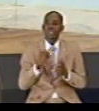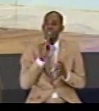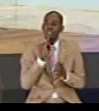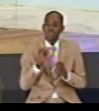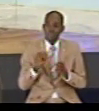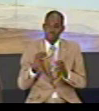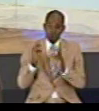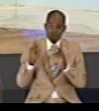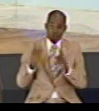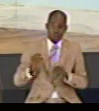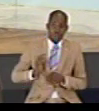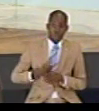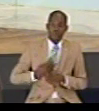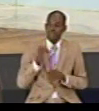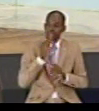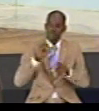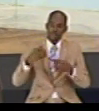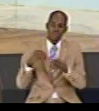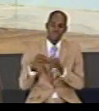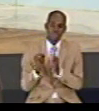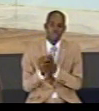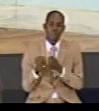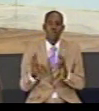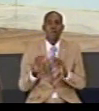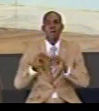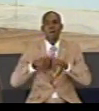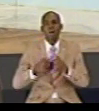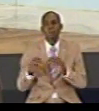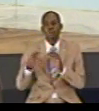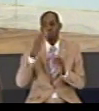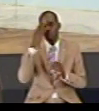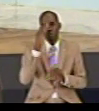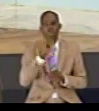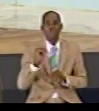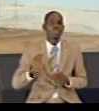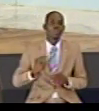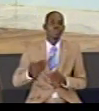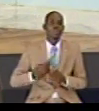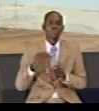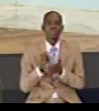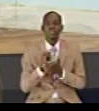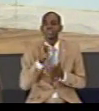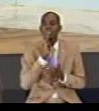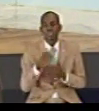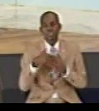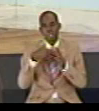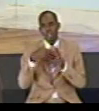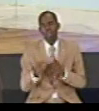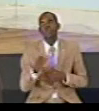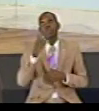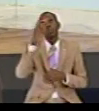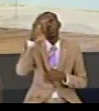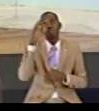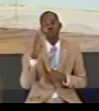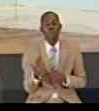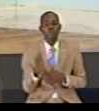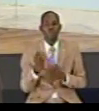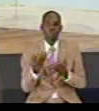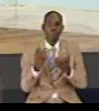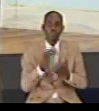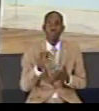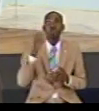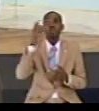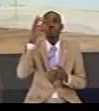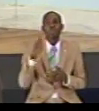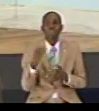that direction? How do you know a soul that is panting after God and thirsty after God